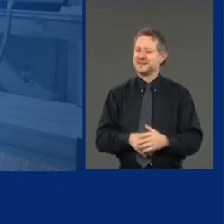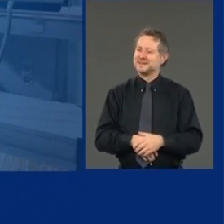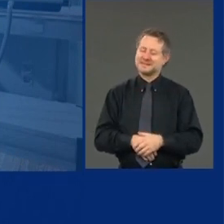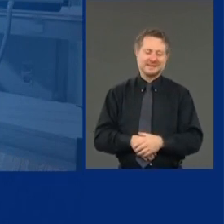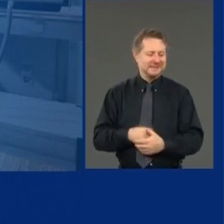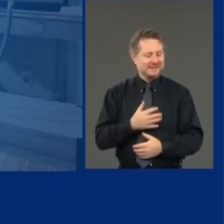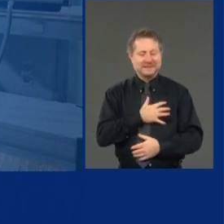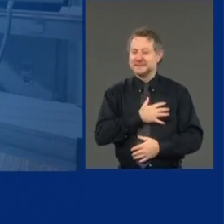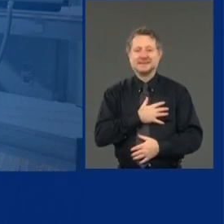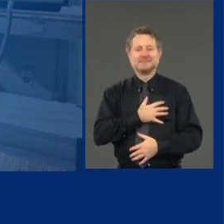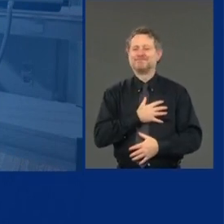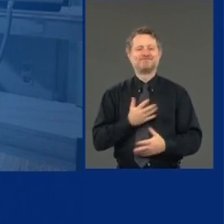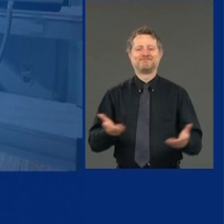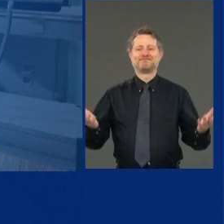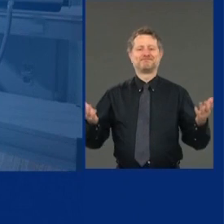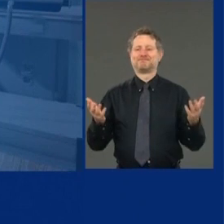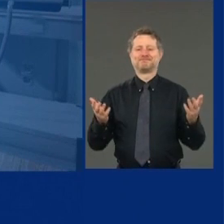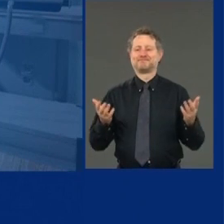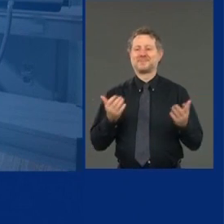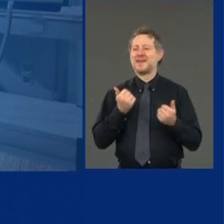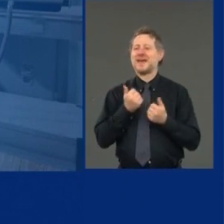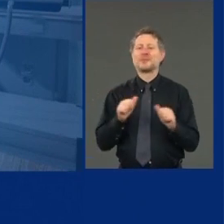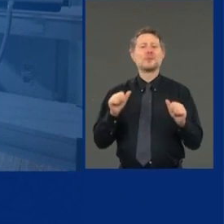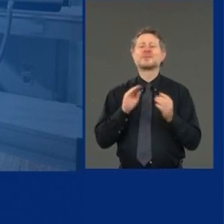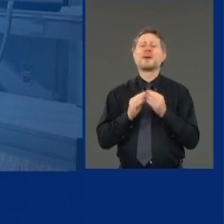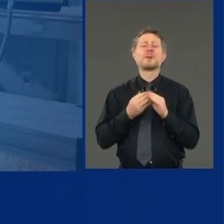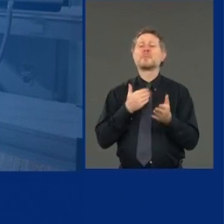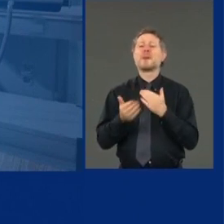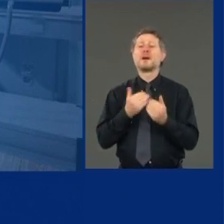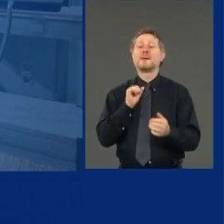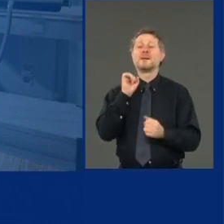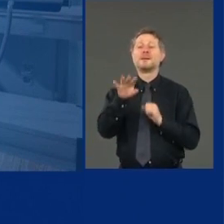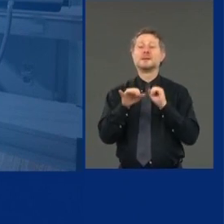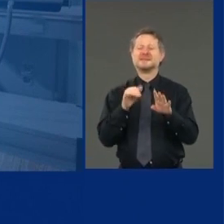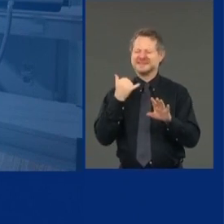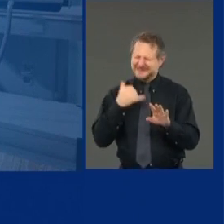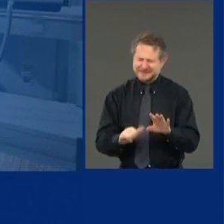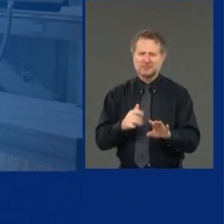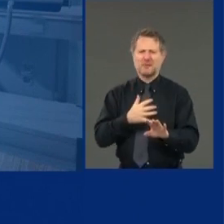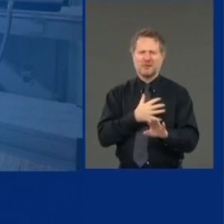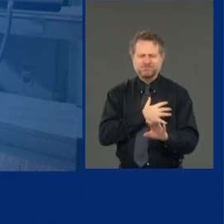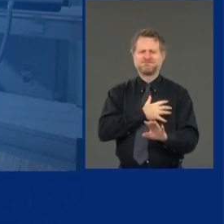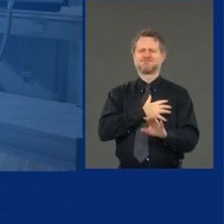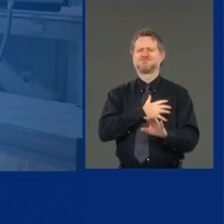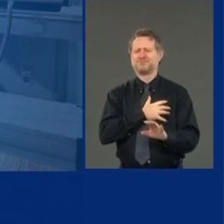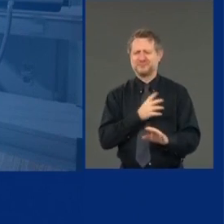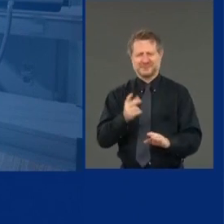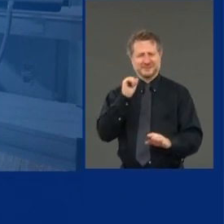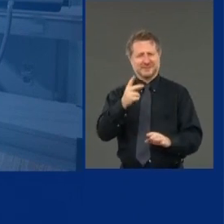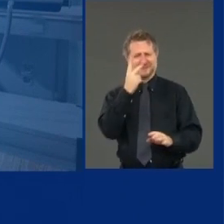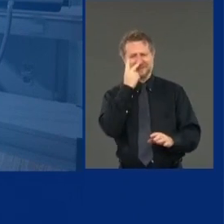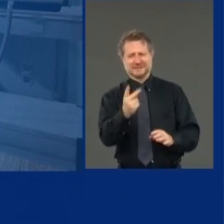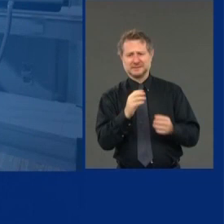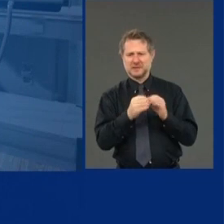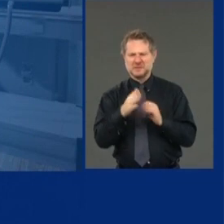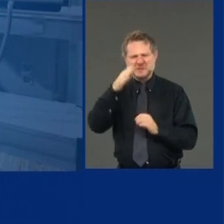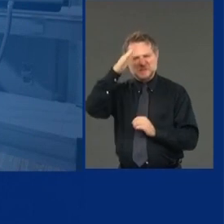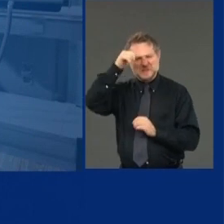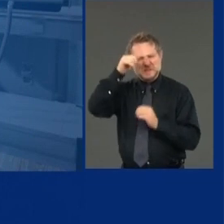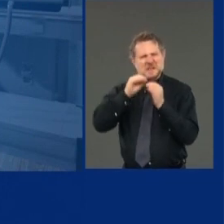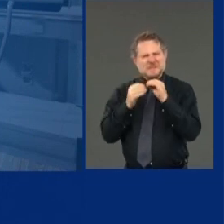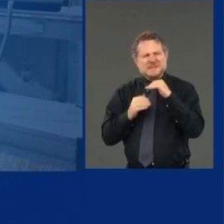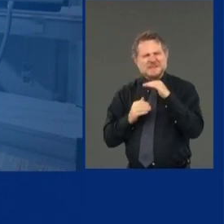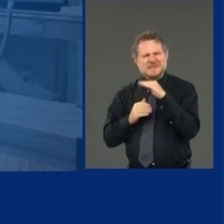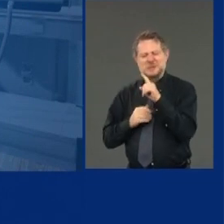high at any number, right? And you see that this number has been stubborn on its